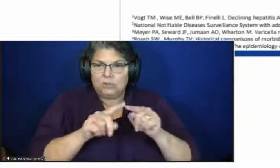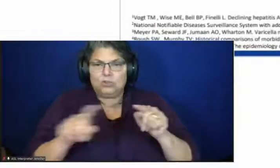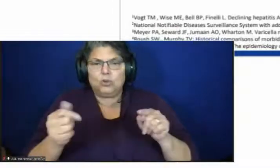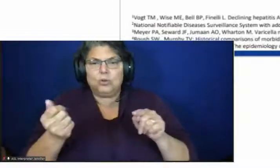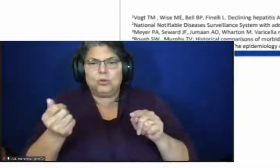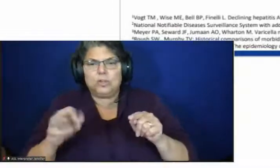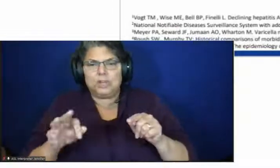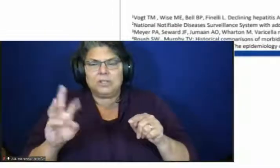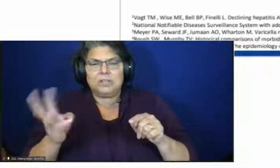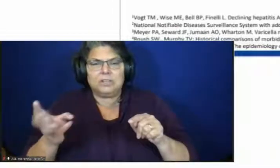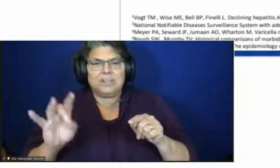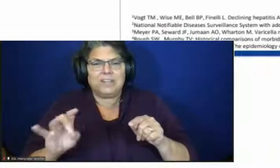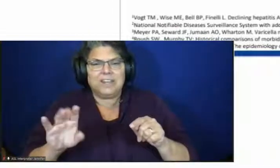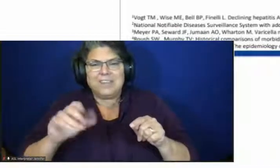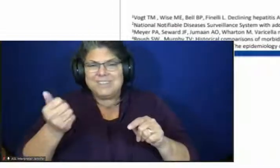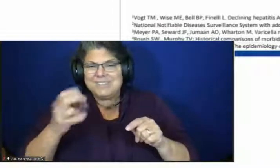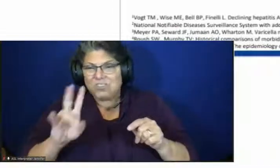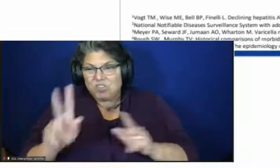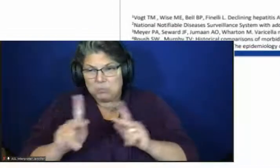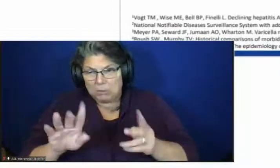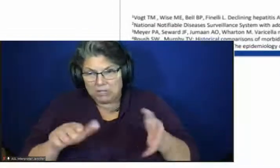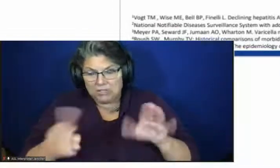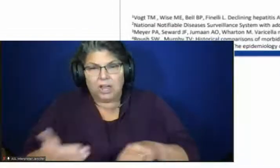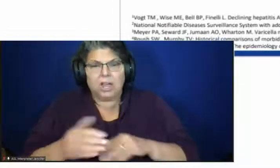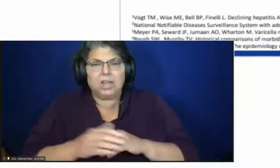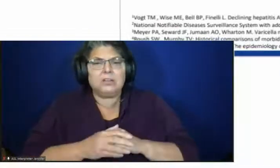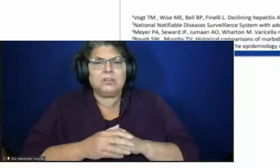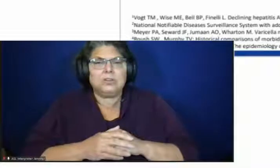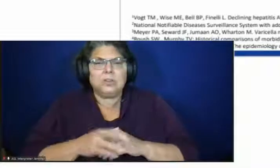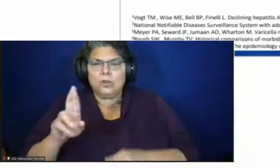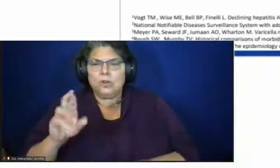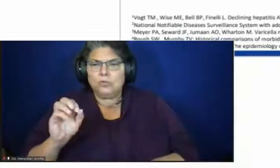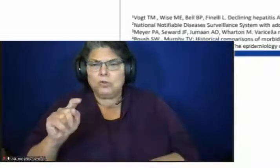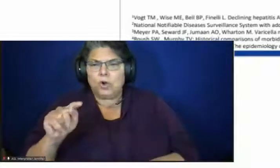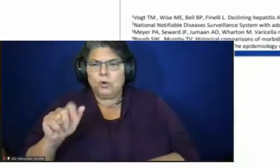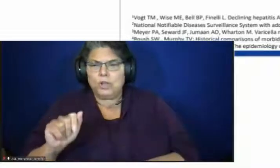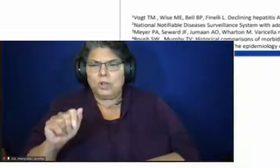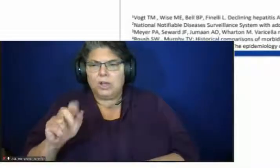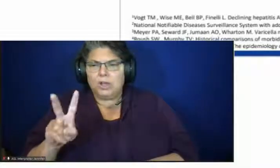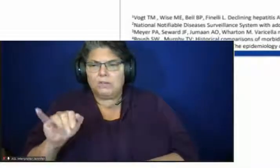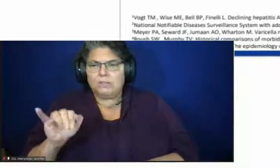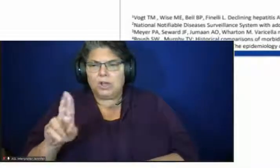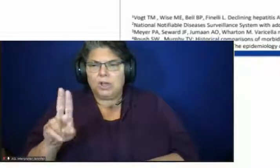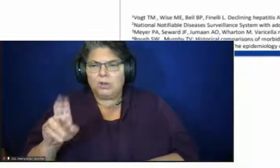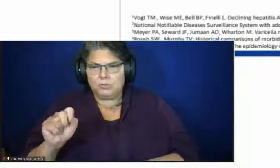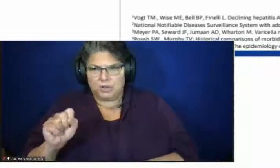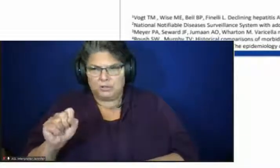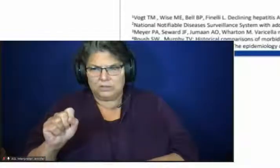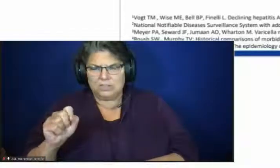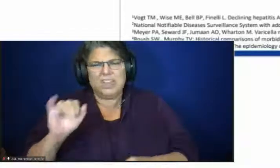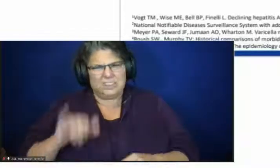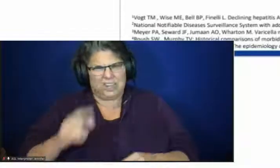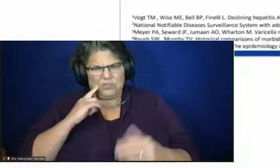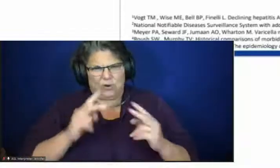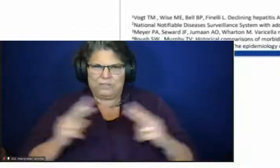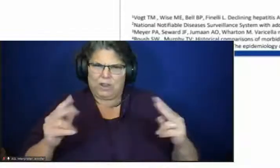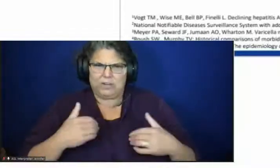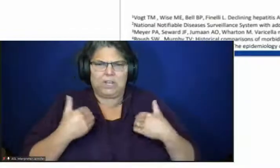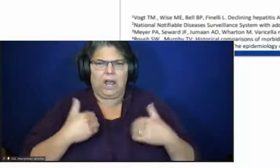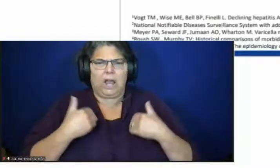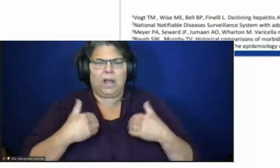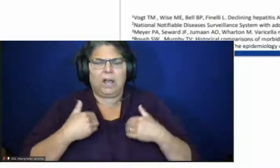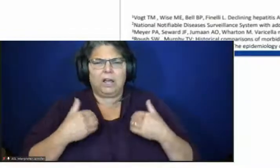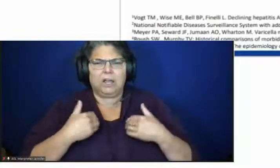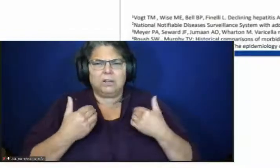17 deaths. Rotavirus is primarily a viral illness of the very young, and there